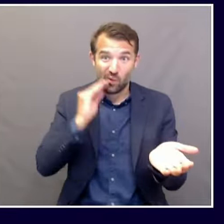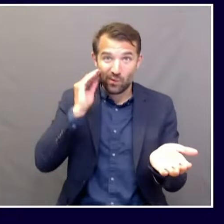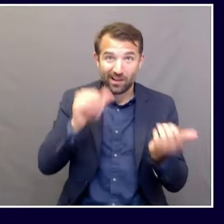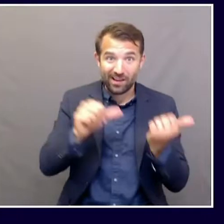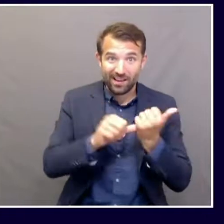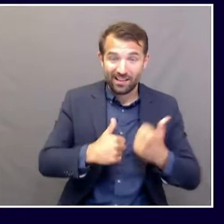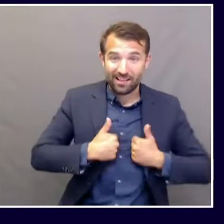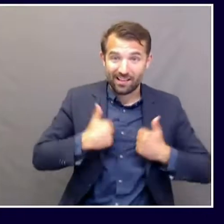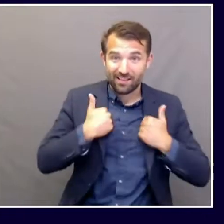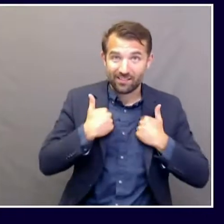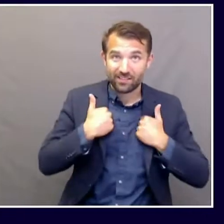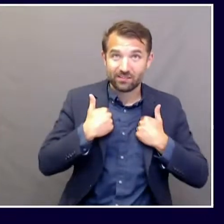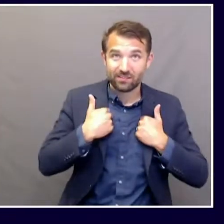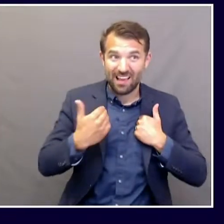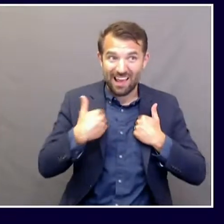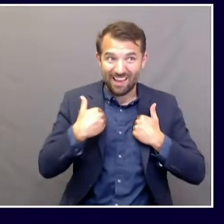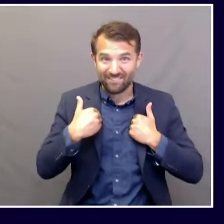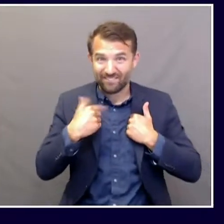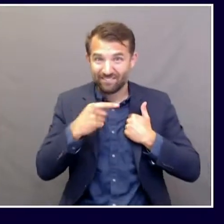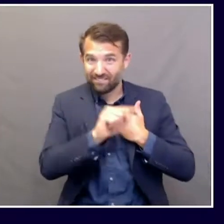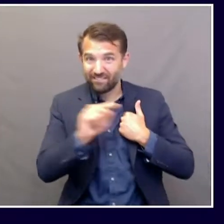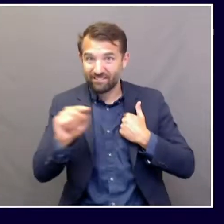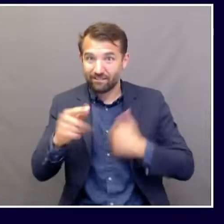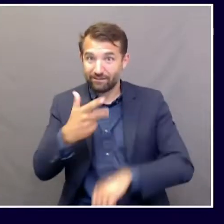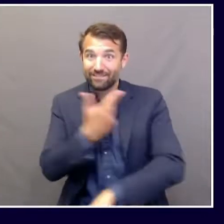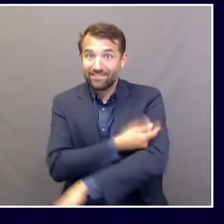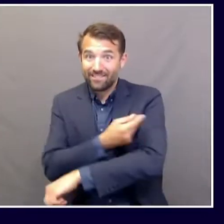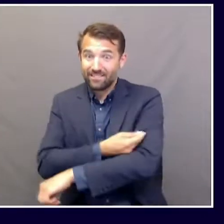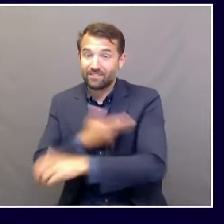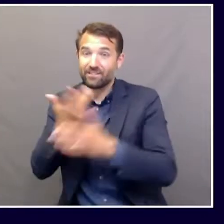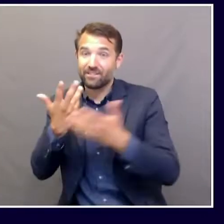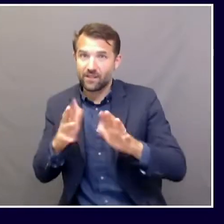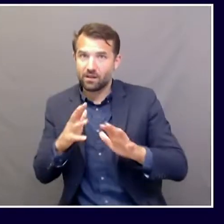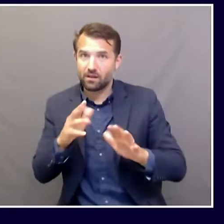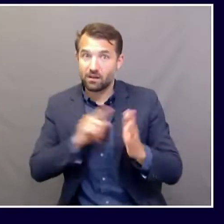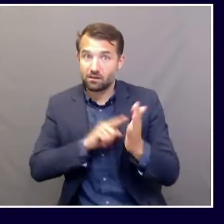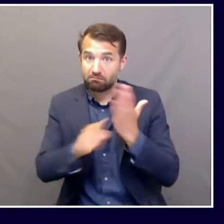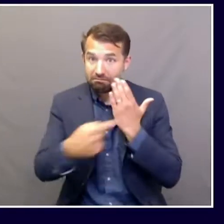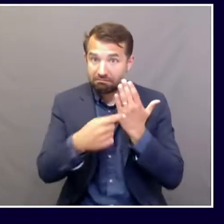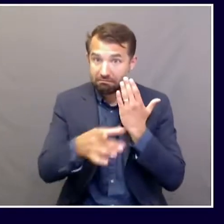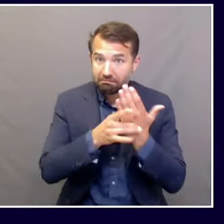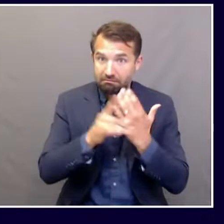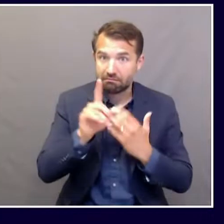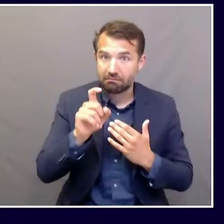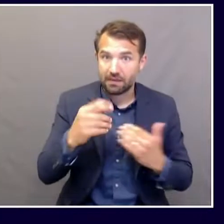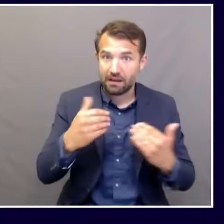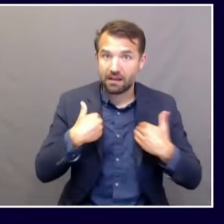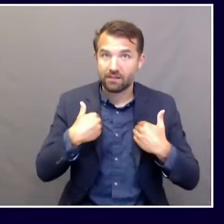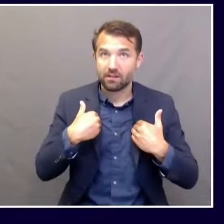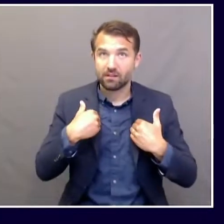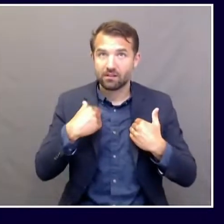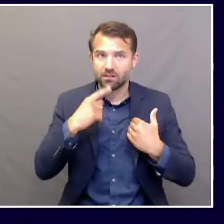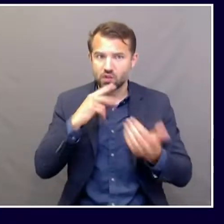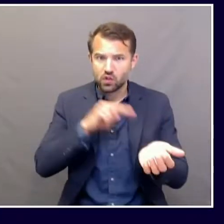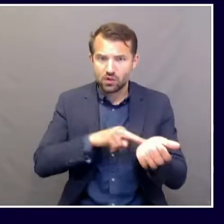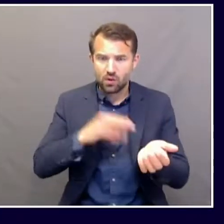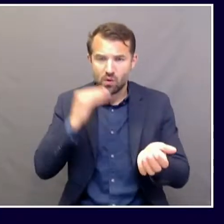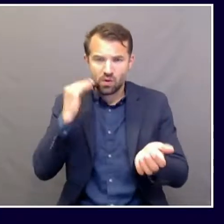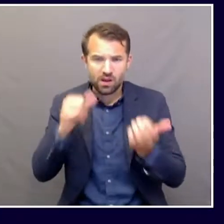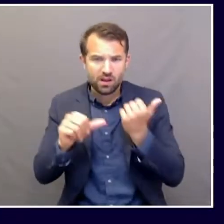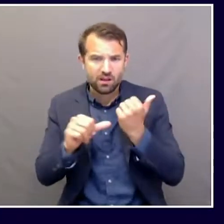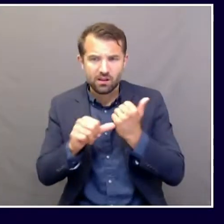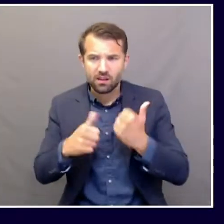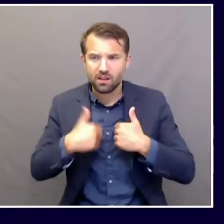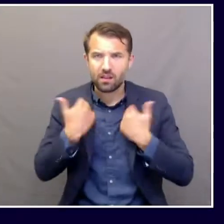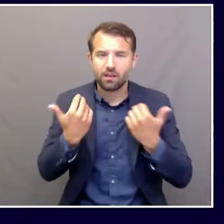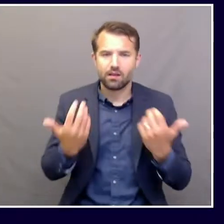of vaccinated people who have tested positive? There was one, maybe about